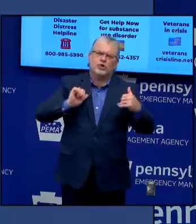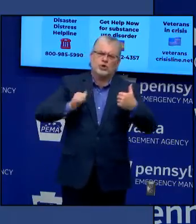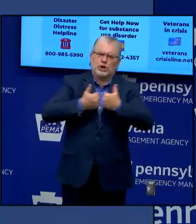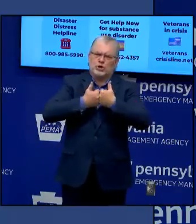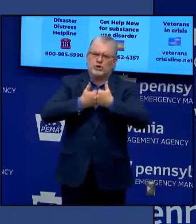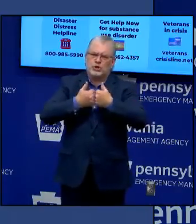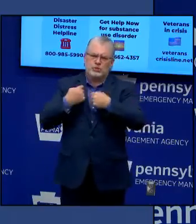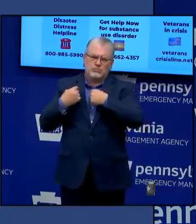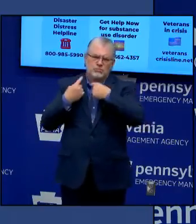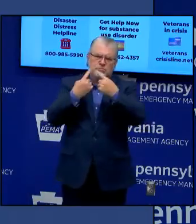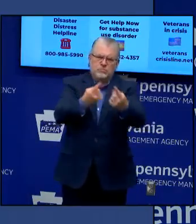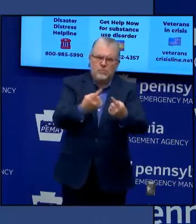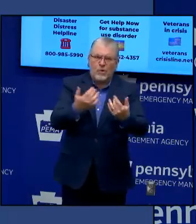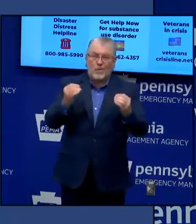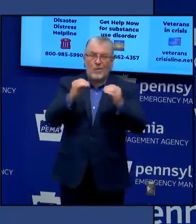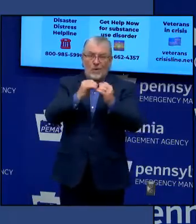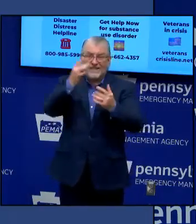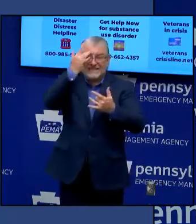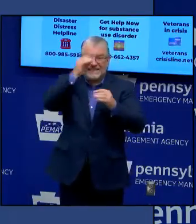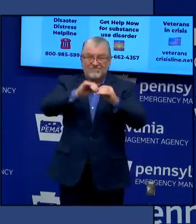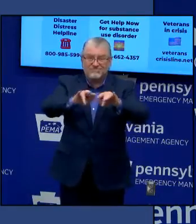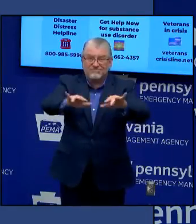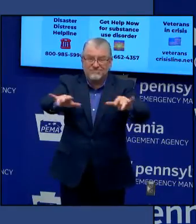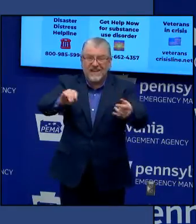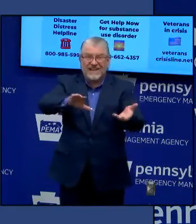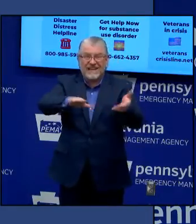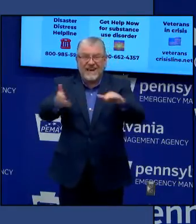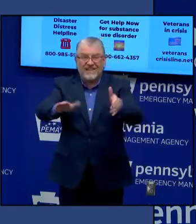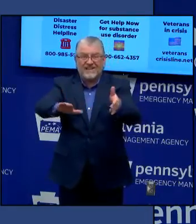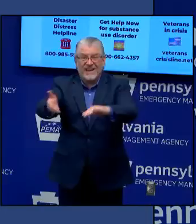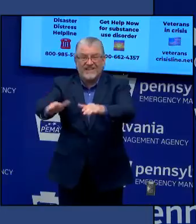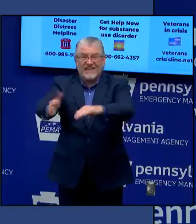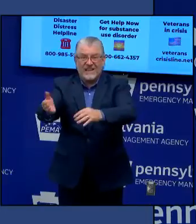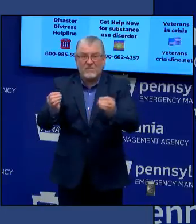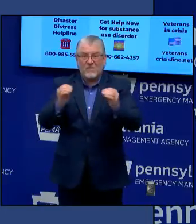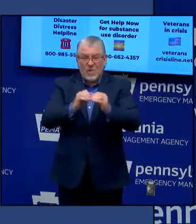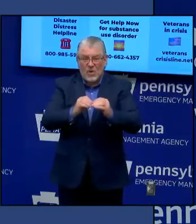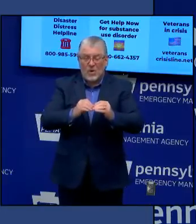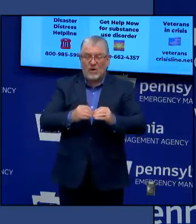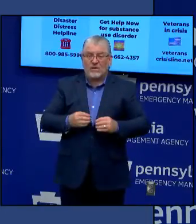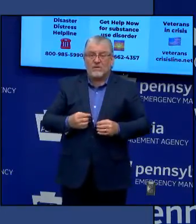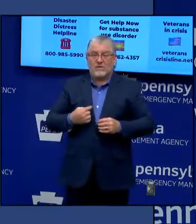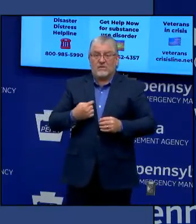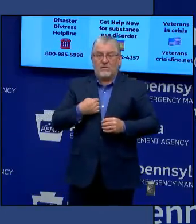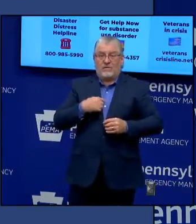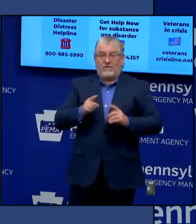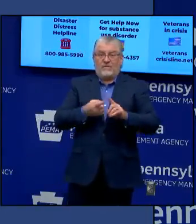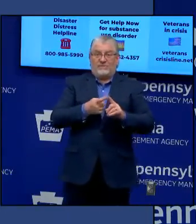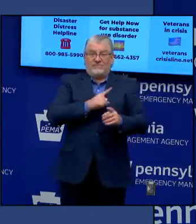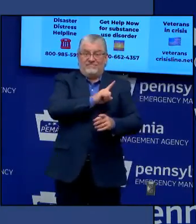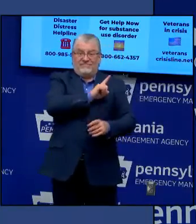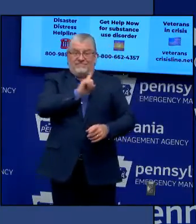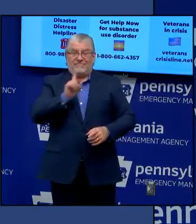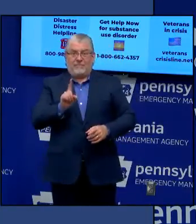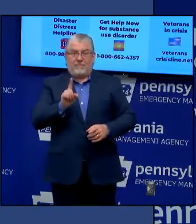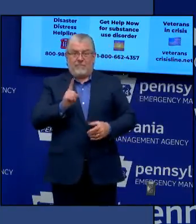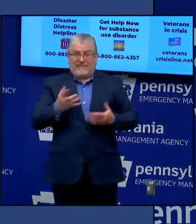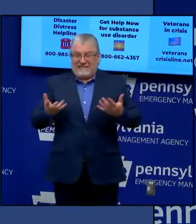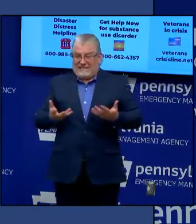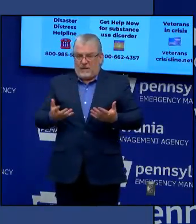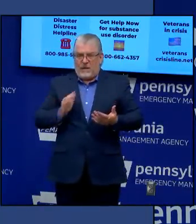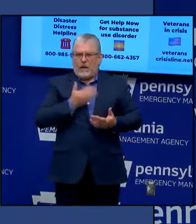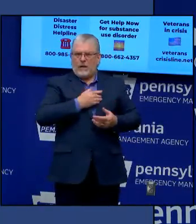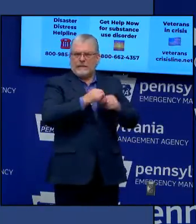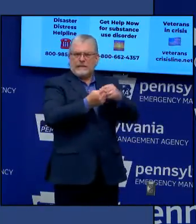deaths. And our team was talking when I walked in the door about what else we can do to help nursing homes, personal